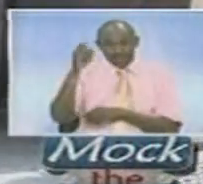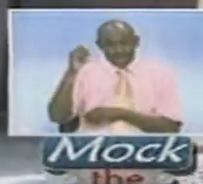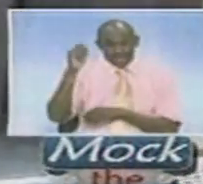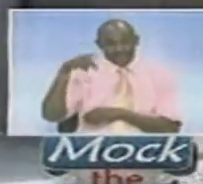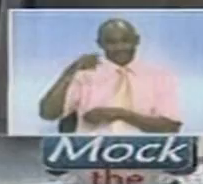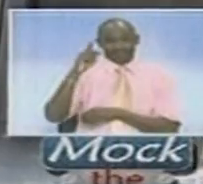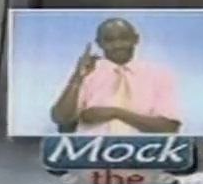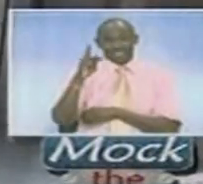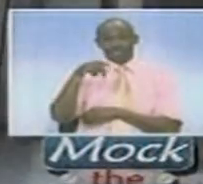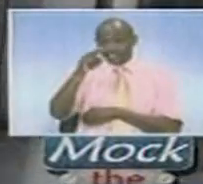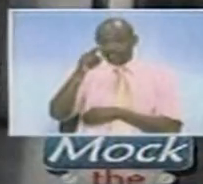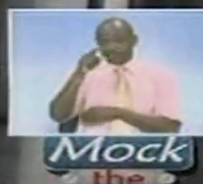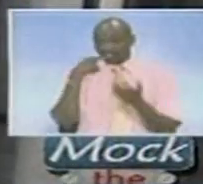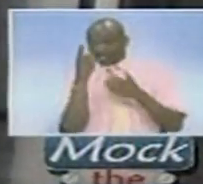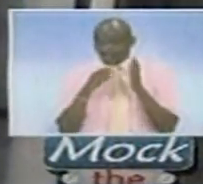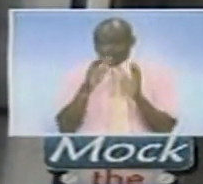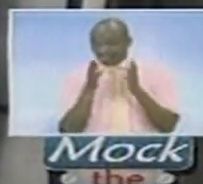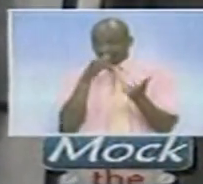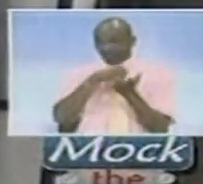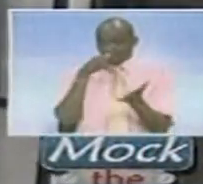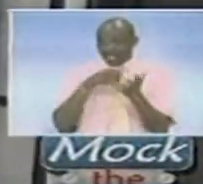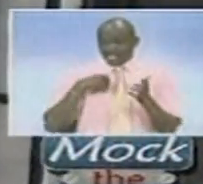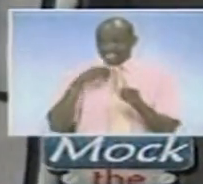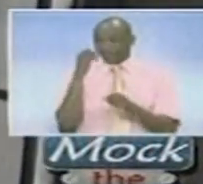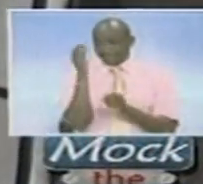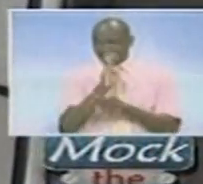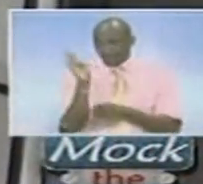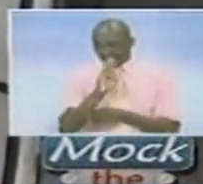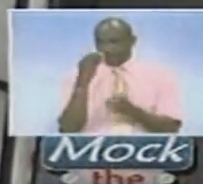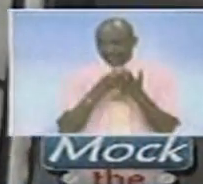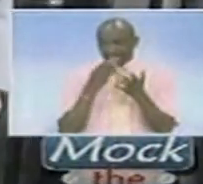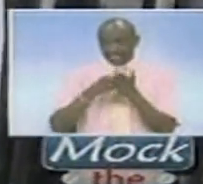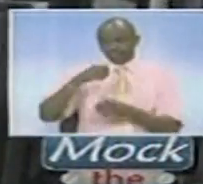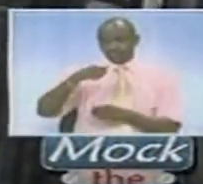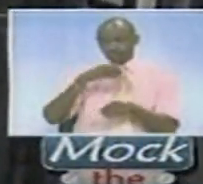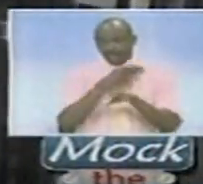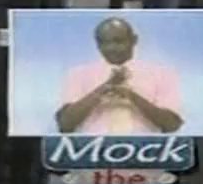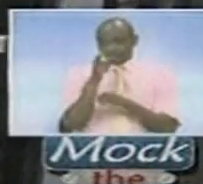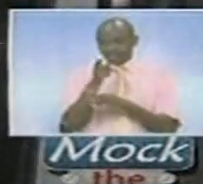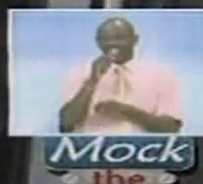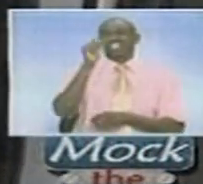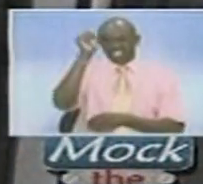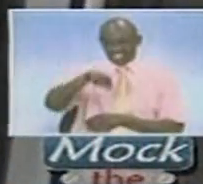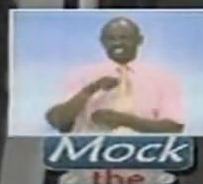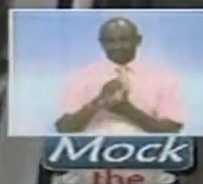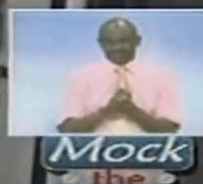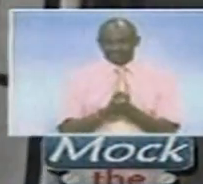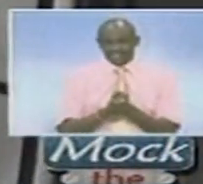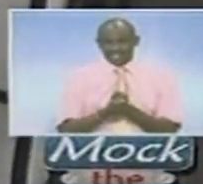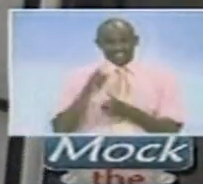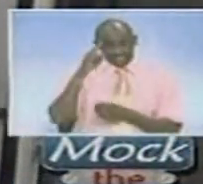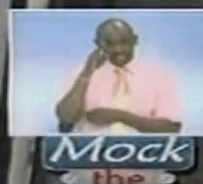Kamani, who is somehow involved in the multi-billion shilling scam. Yeah, take